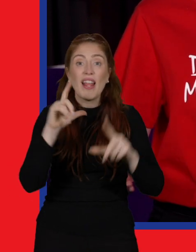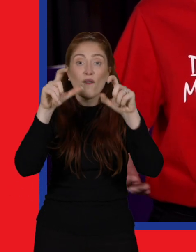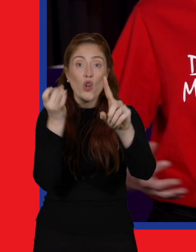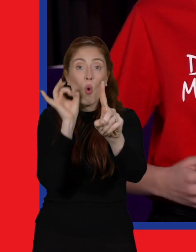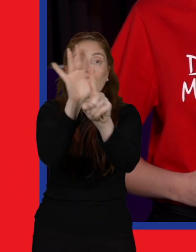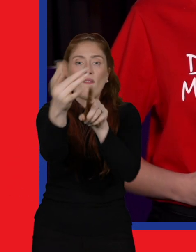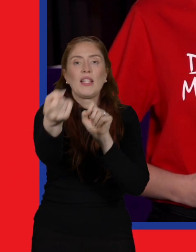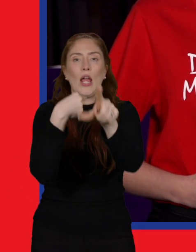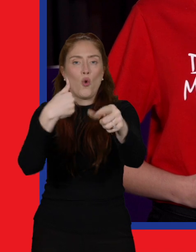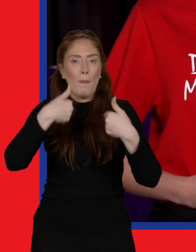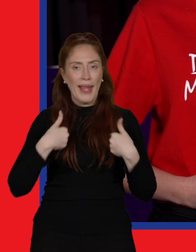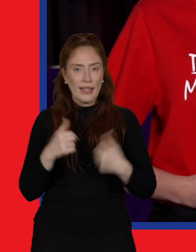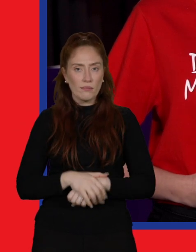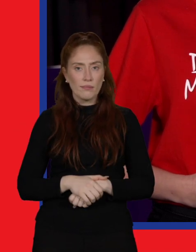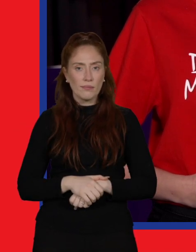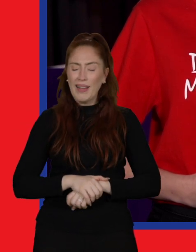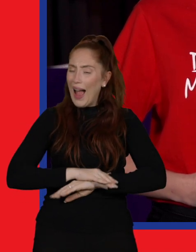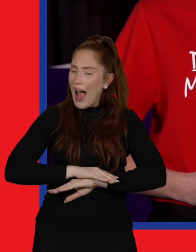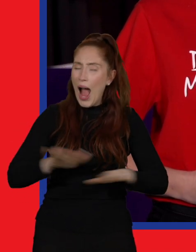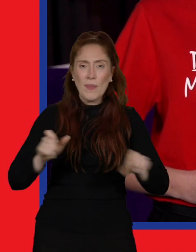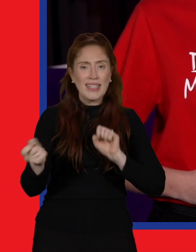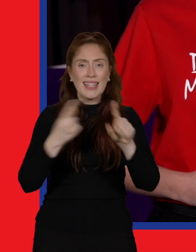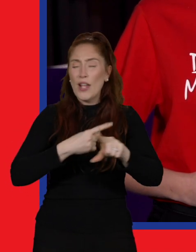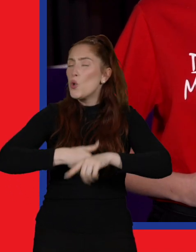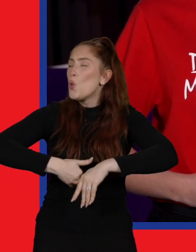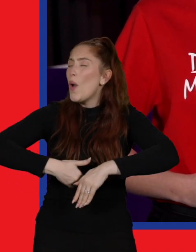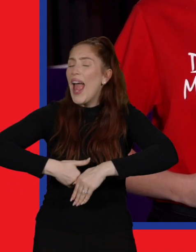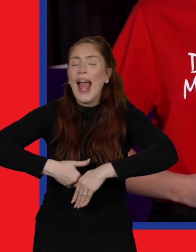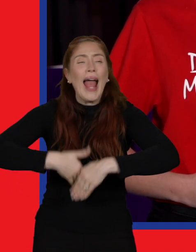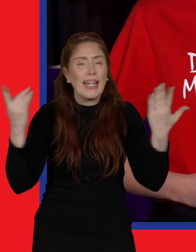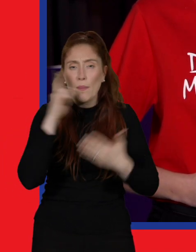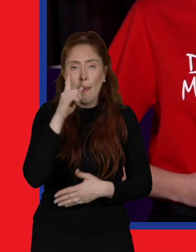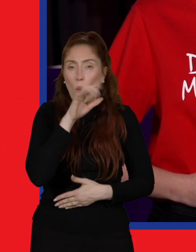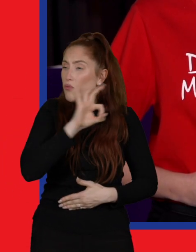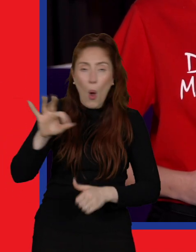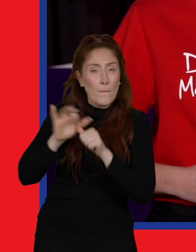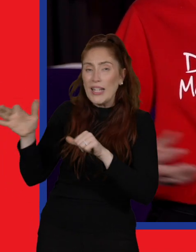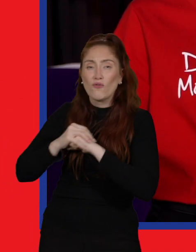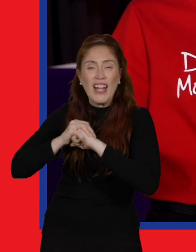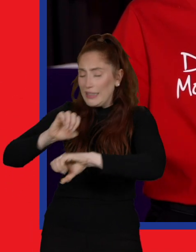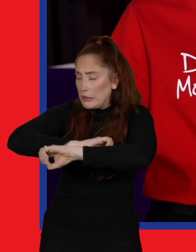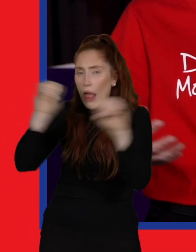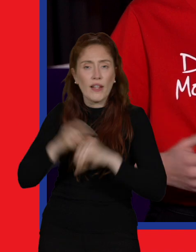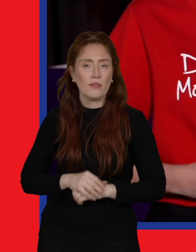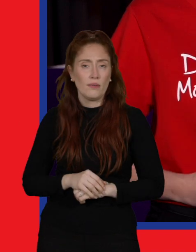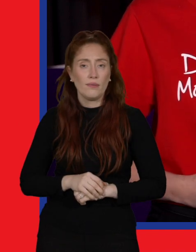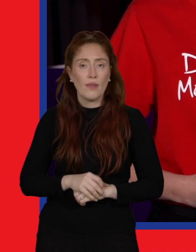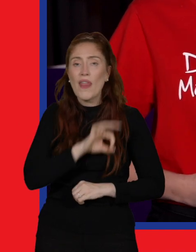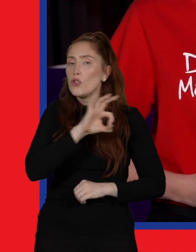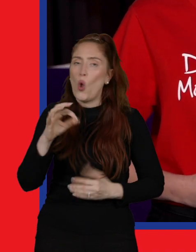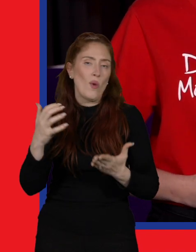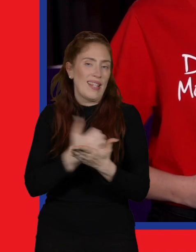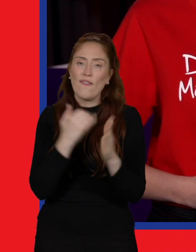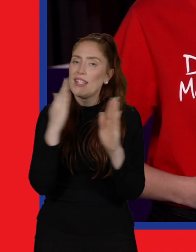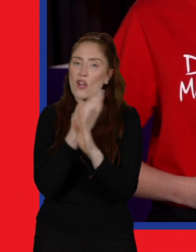never ask you to take or send them photos of yours. No one should send these photos to anyone, not even your best friend. It